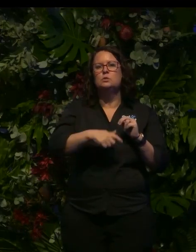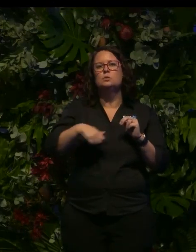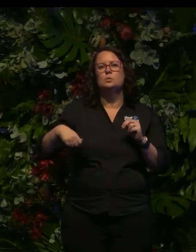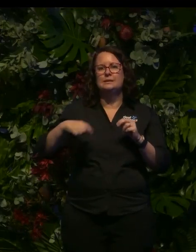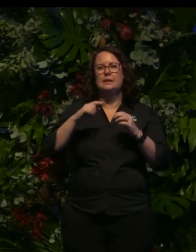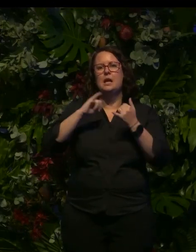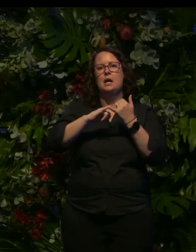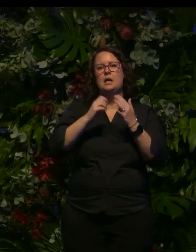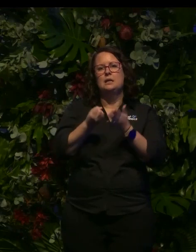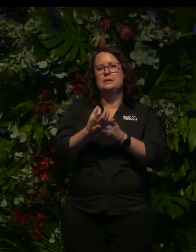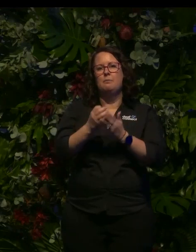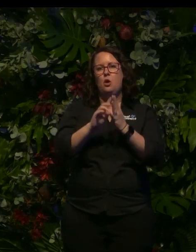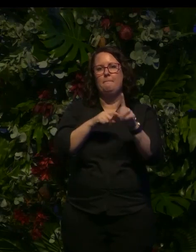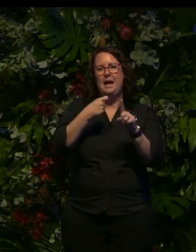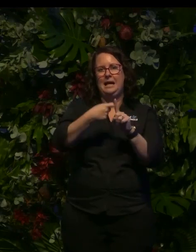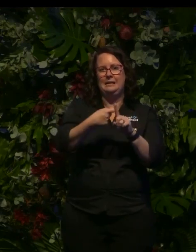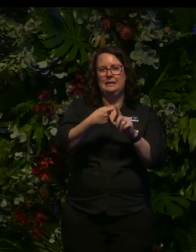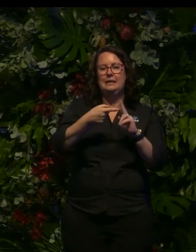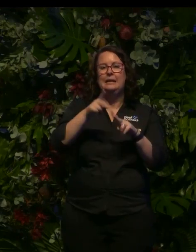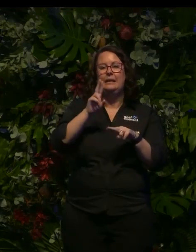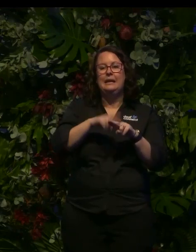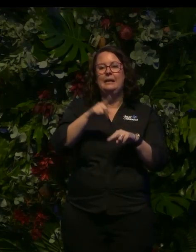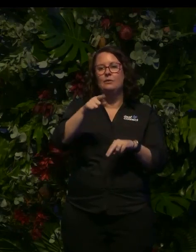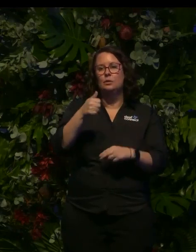banks. If you're using